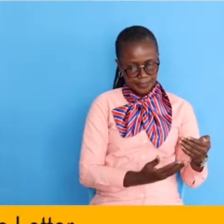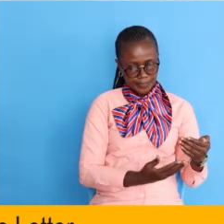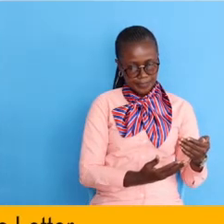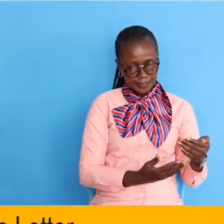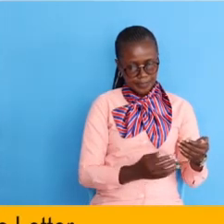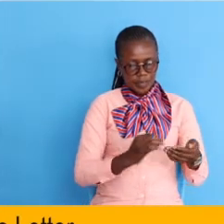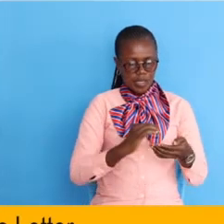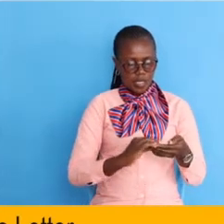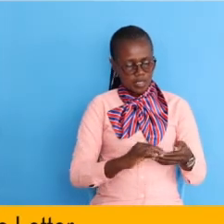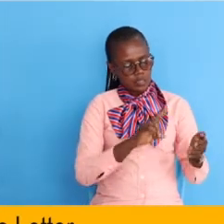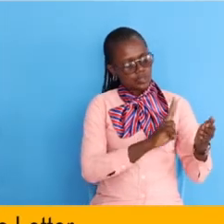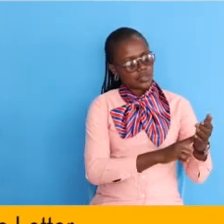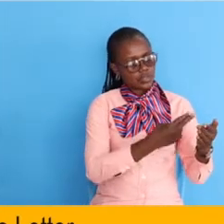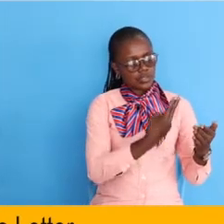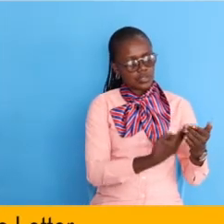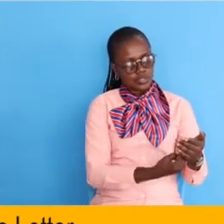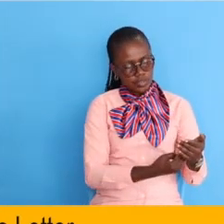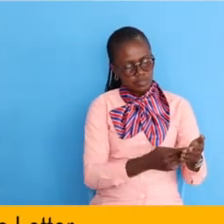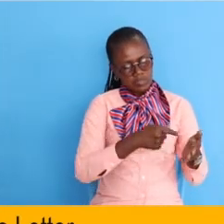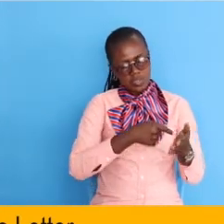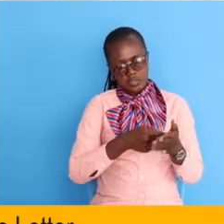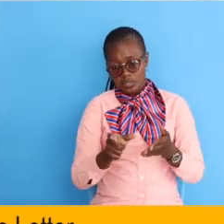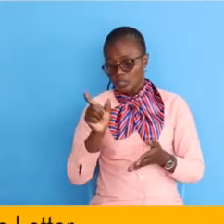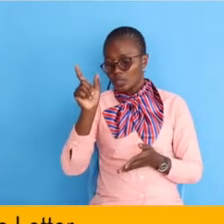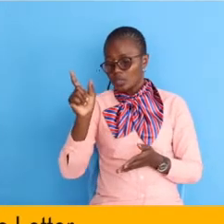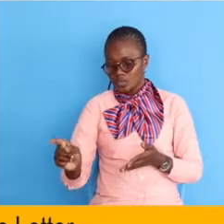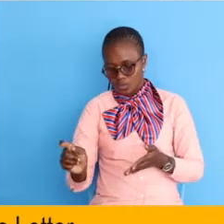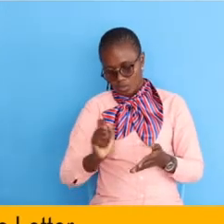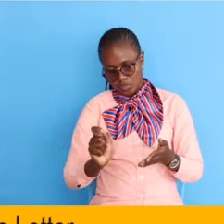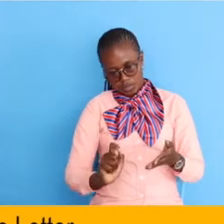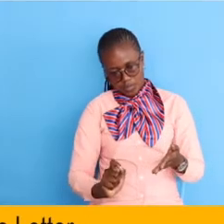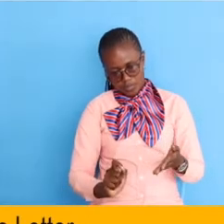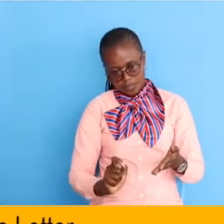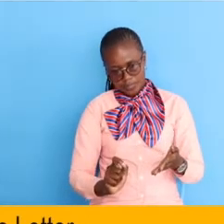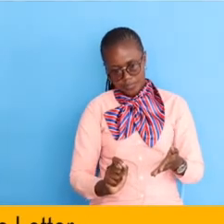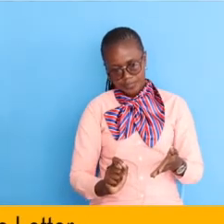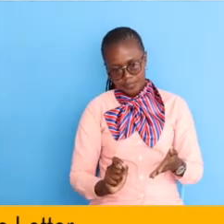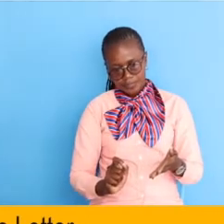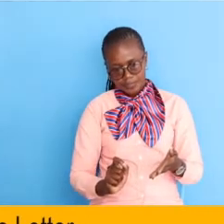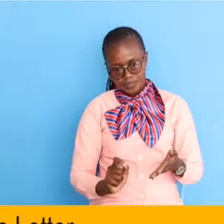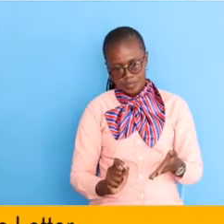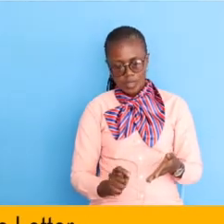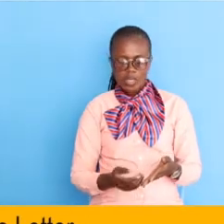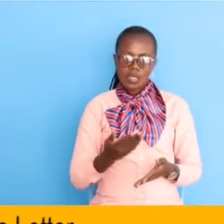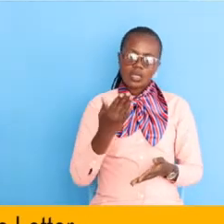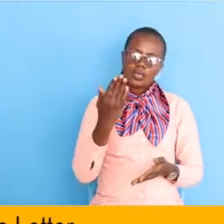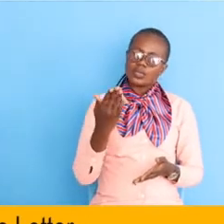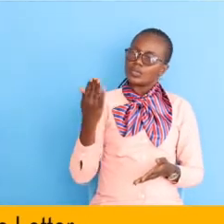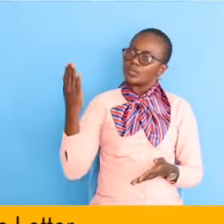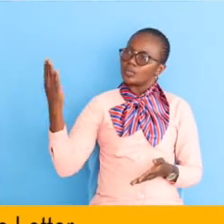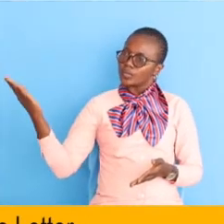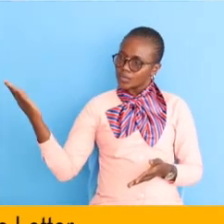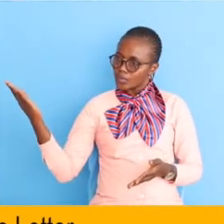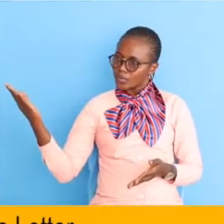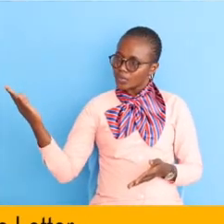up with signature and the name of the person who write the letter. Now, this is how you could go